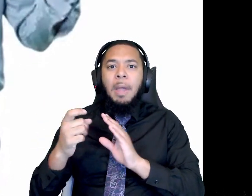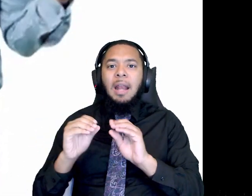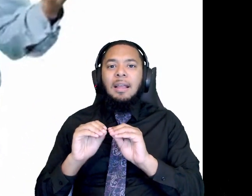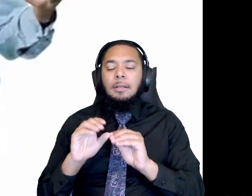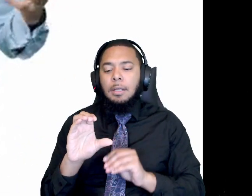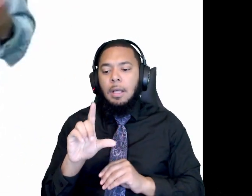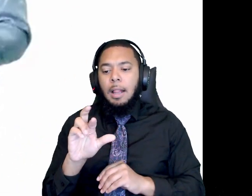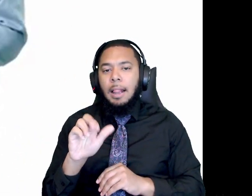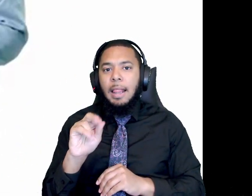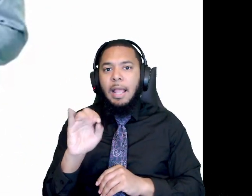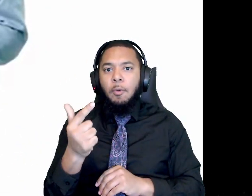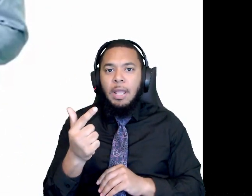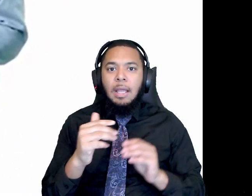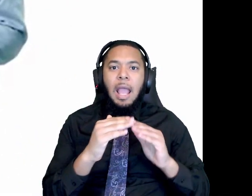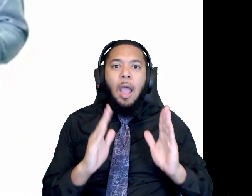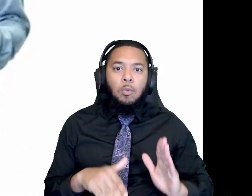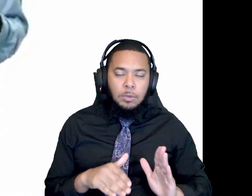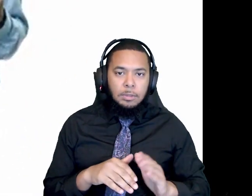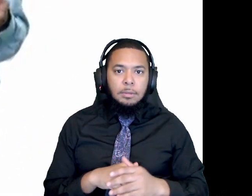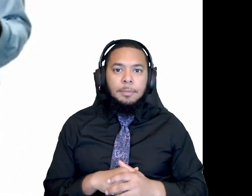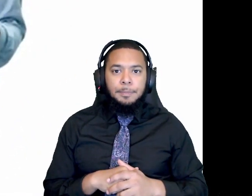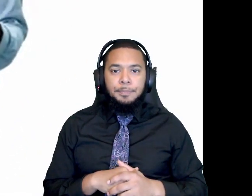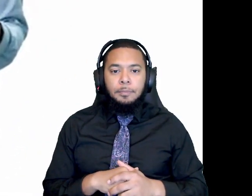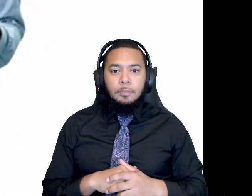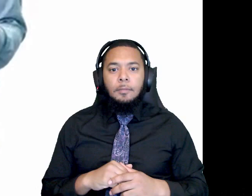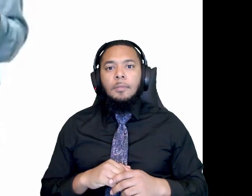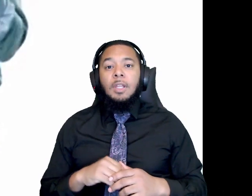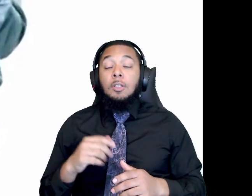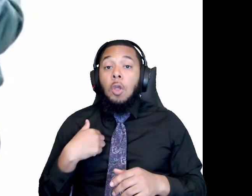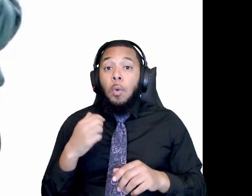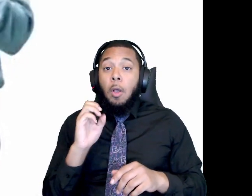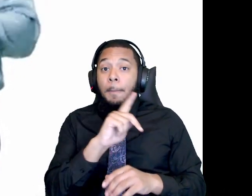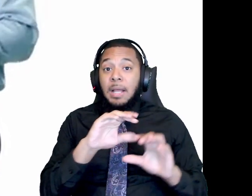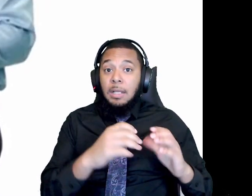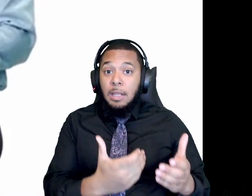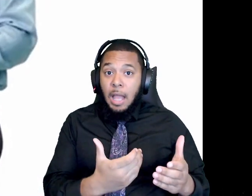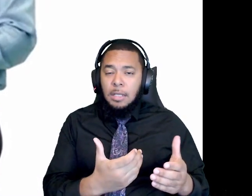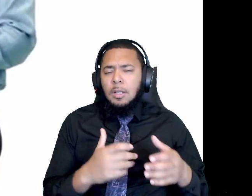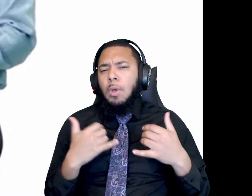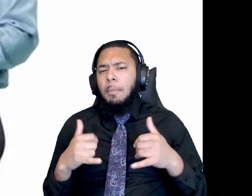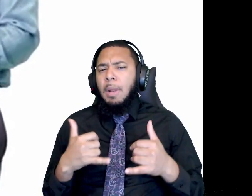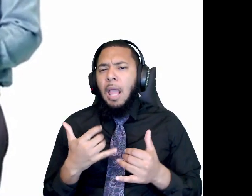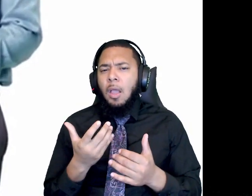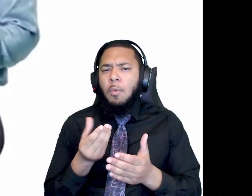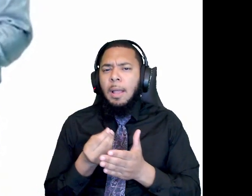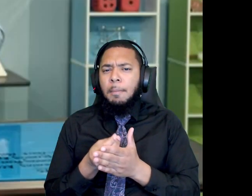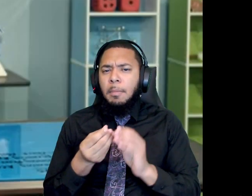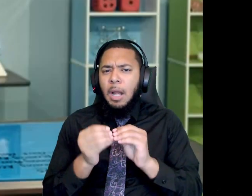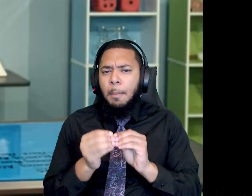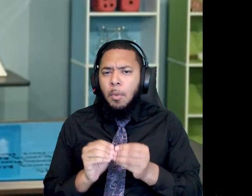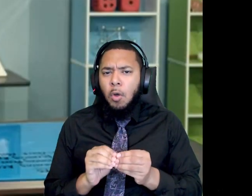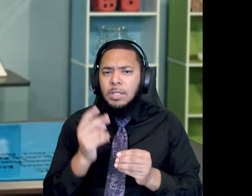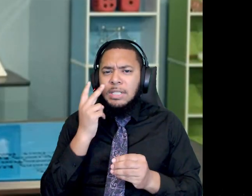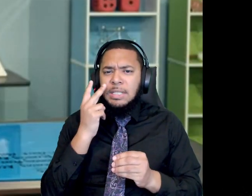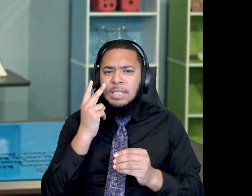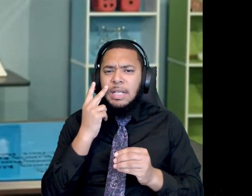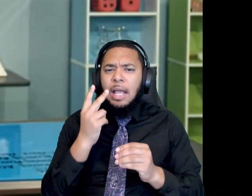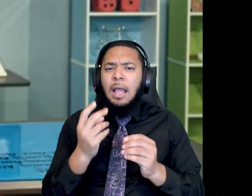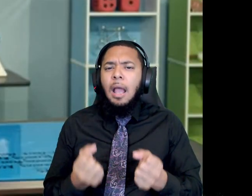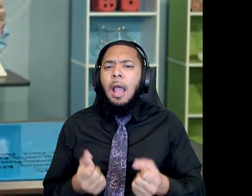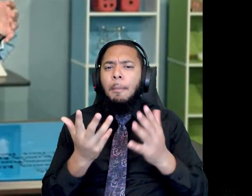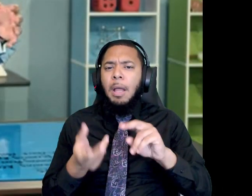to investigate all of these back in the classroom and then play with a few dollar amounts to see how your bank account has grown. Welcome